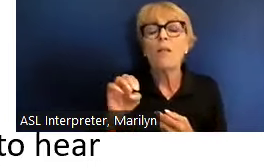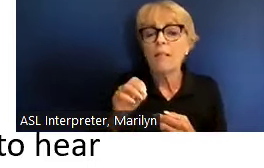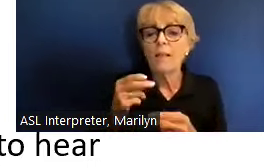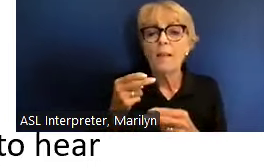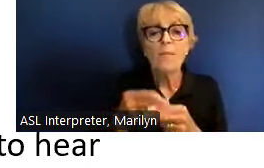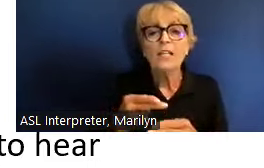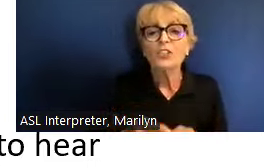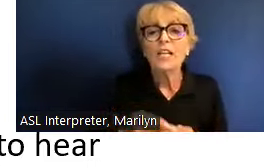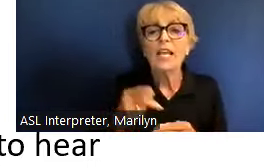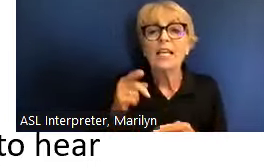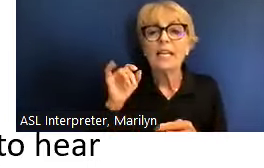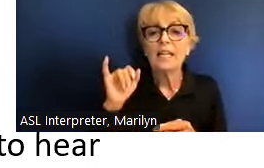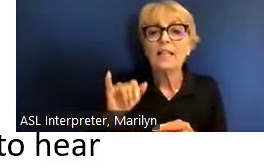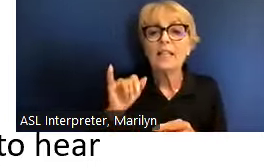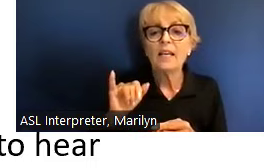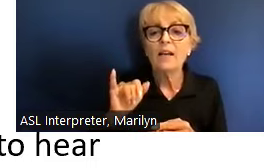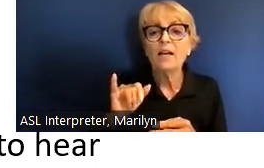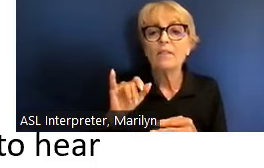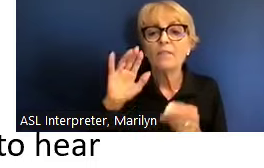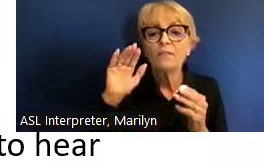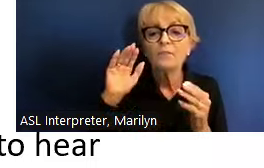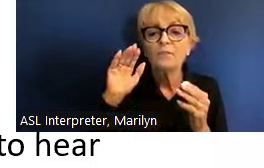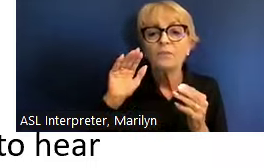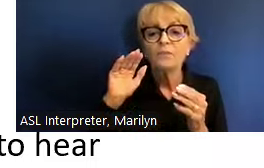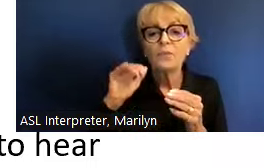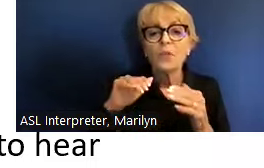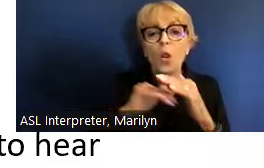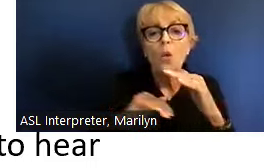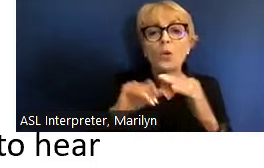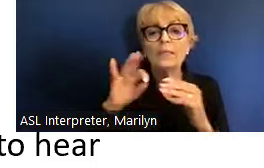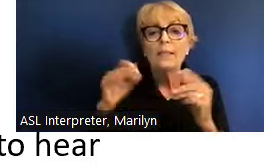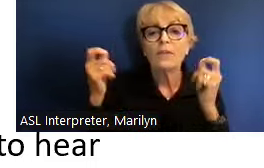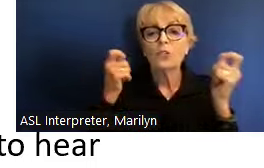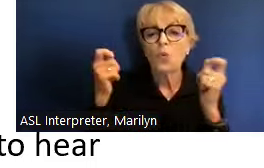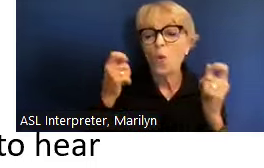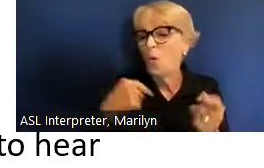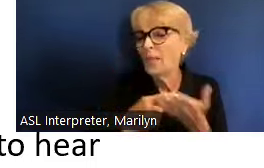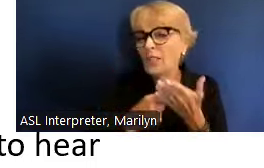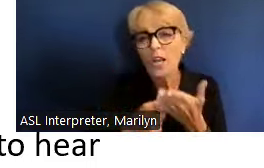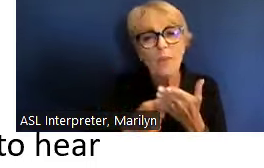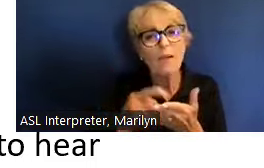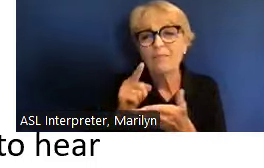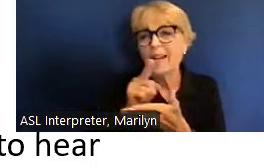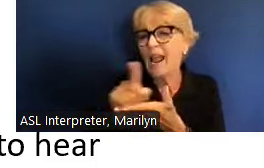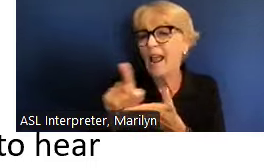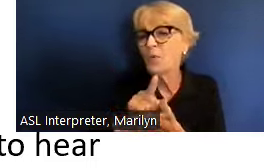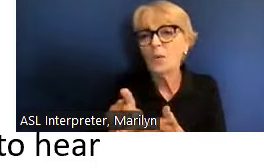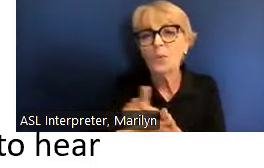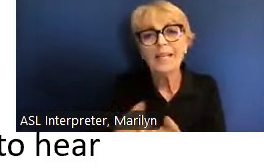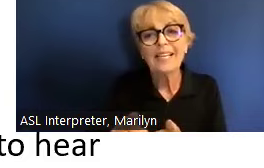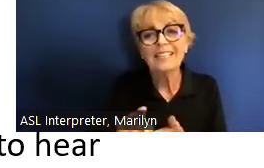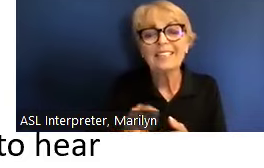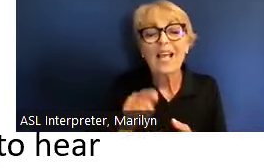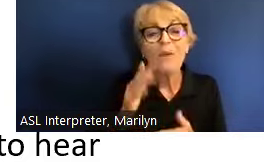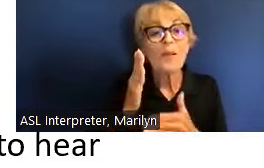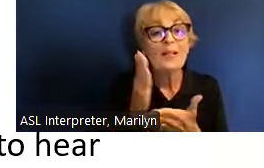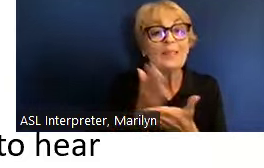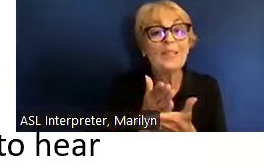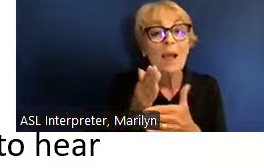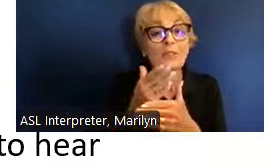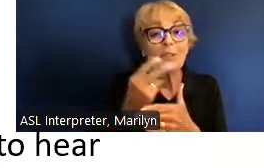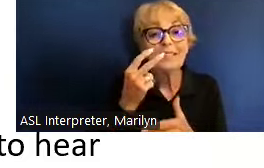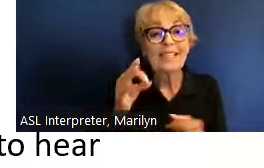week. And then, just the validation of being in a group with others. So, I will stop sharing and see if we have just a